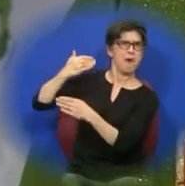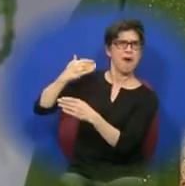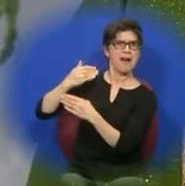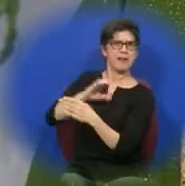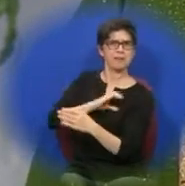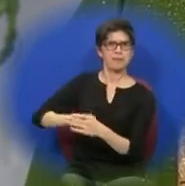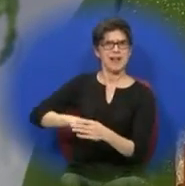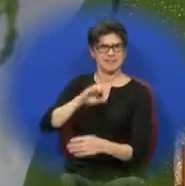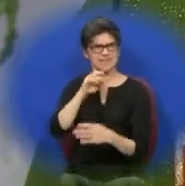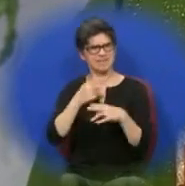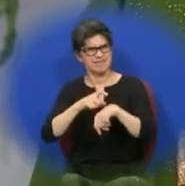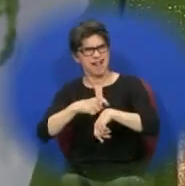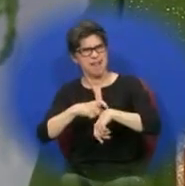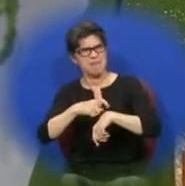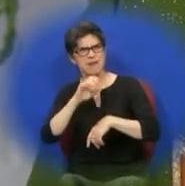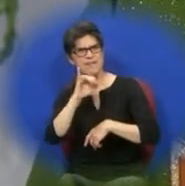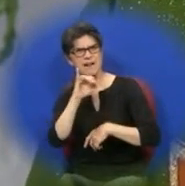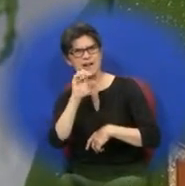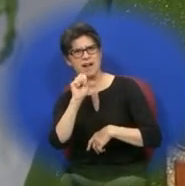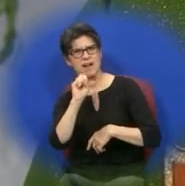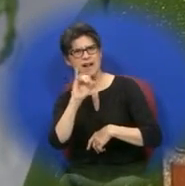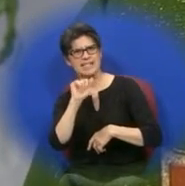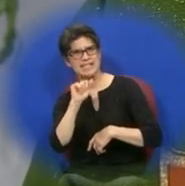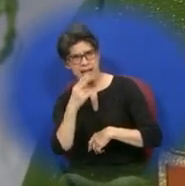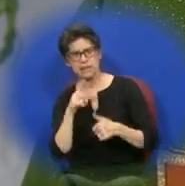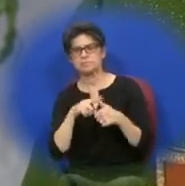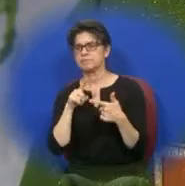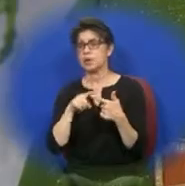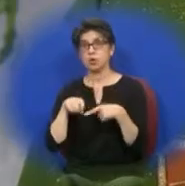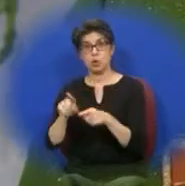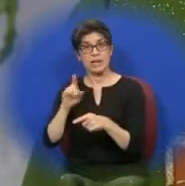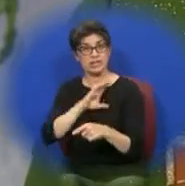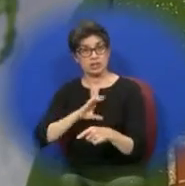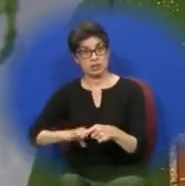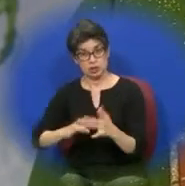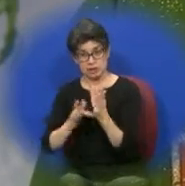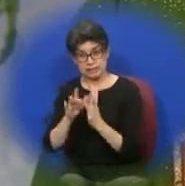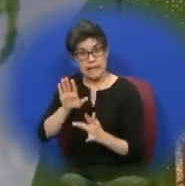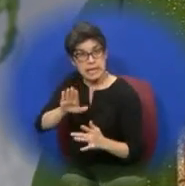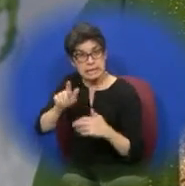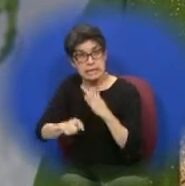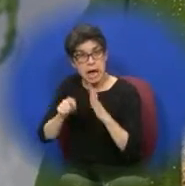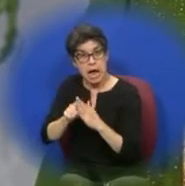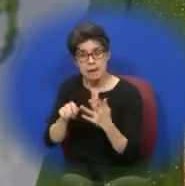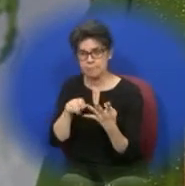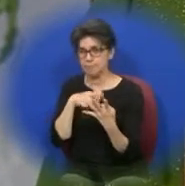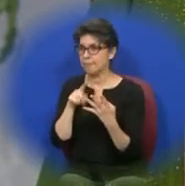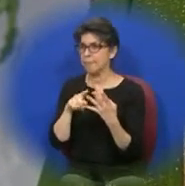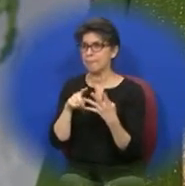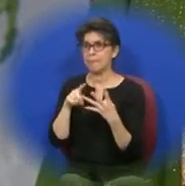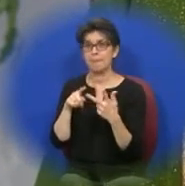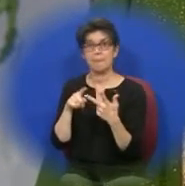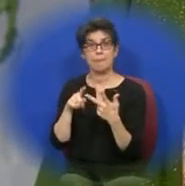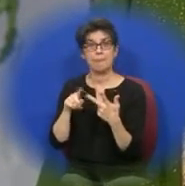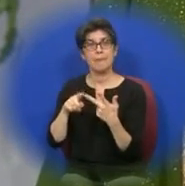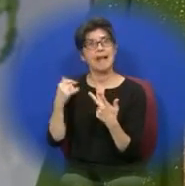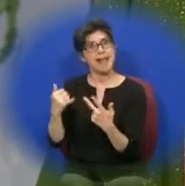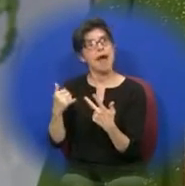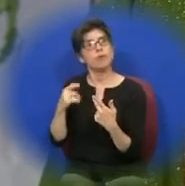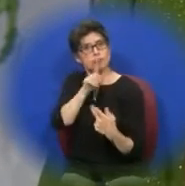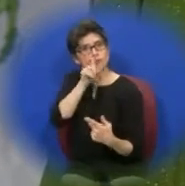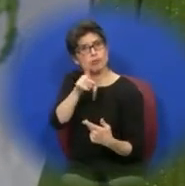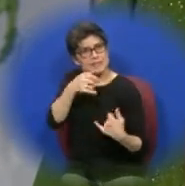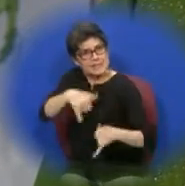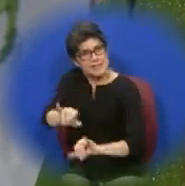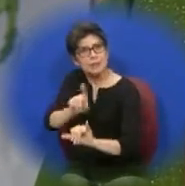Jesus' time, true for us today in our modern time. And so it's precisely what captures the essence